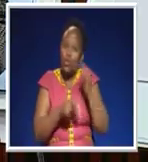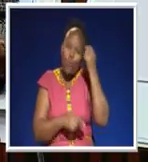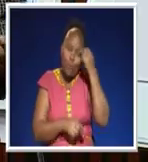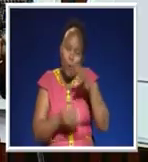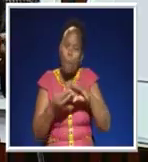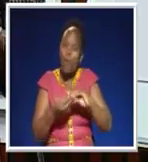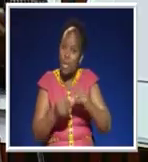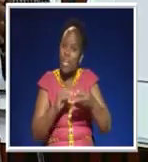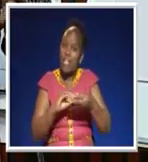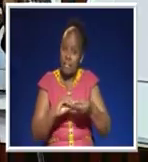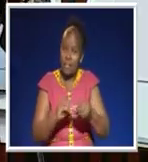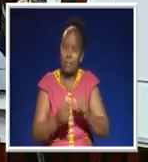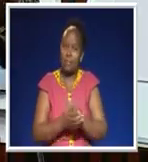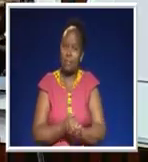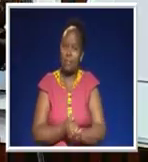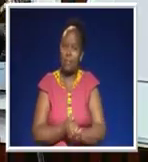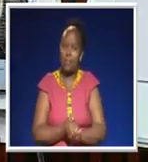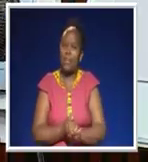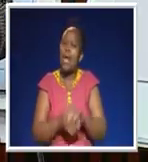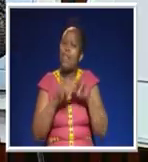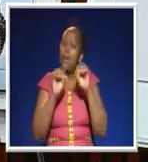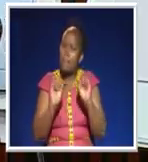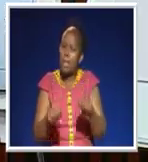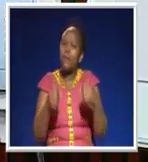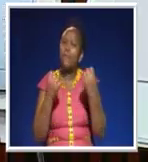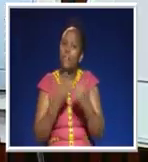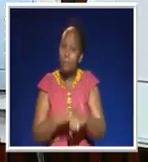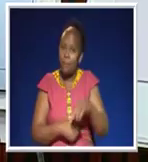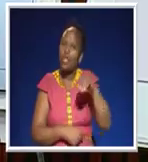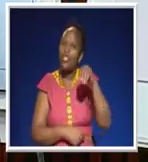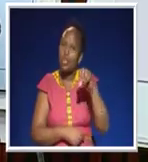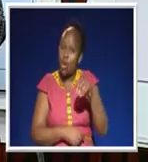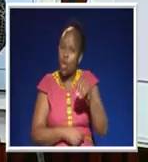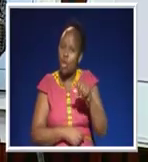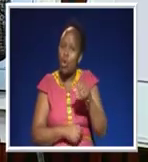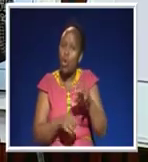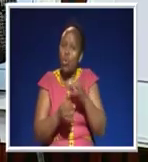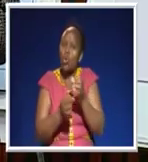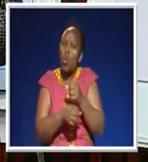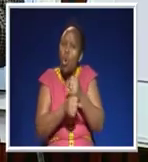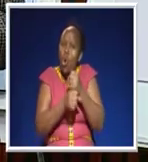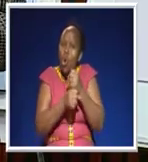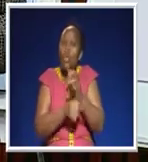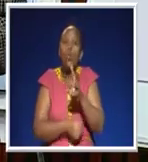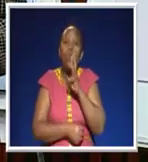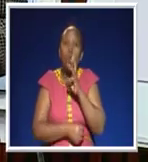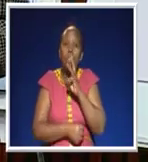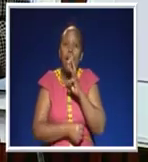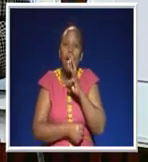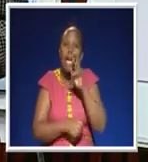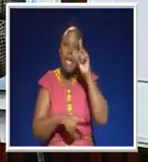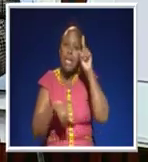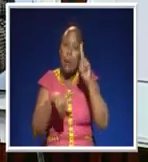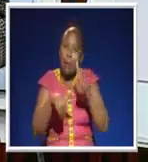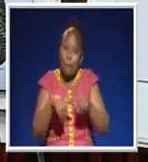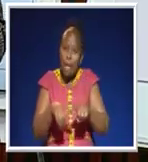modeling. The ability of different soils to hold water depends